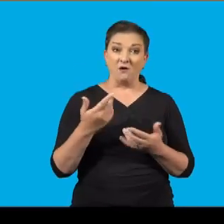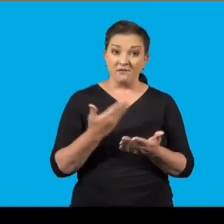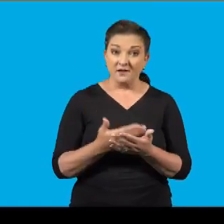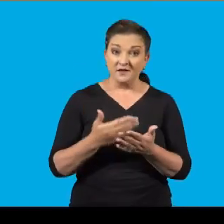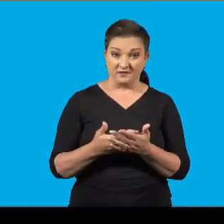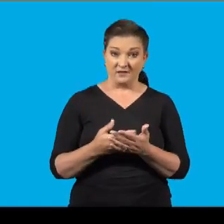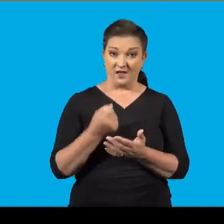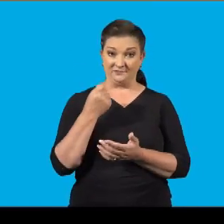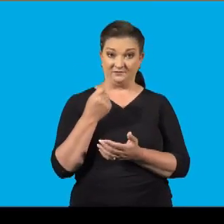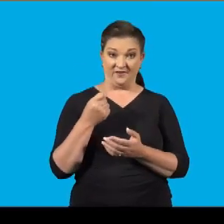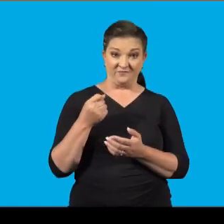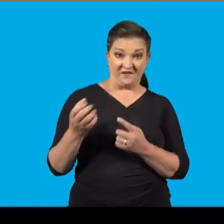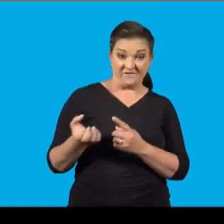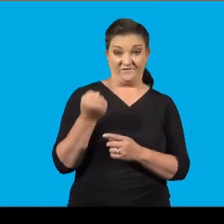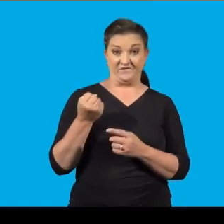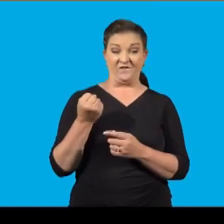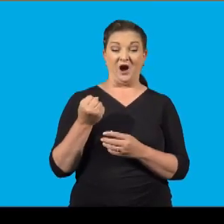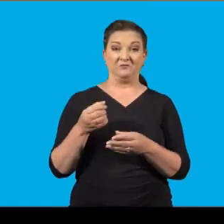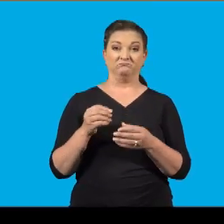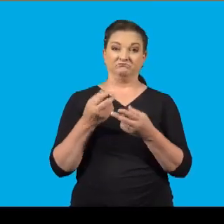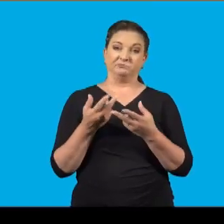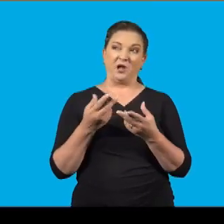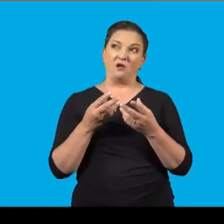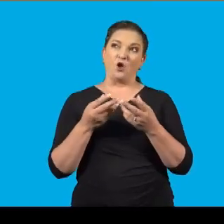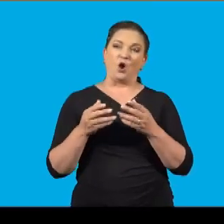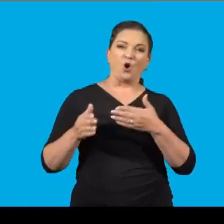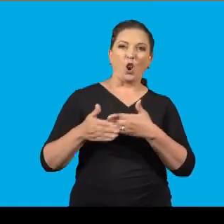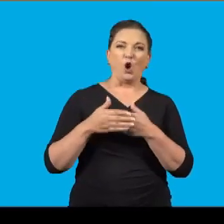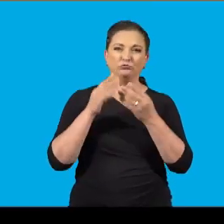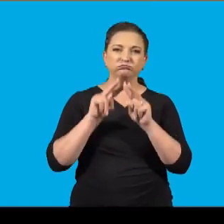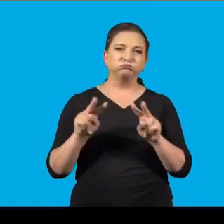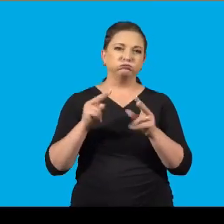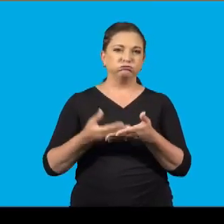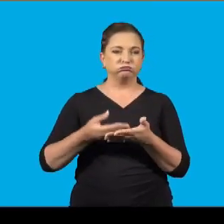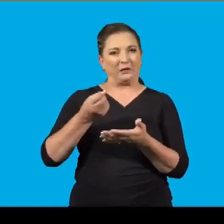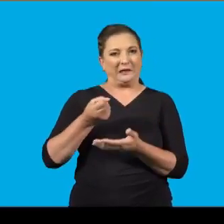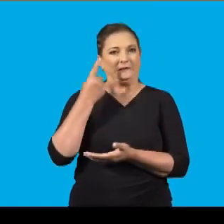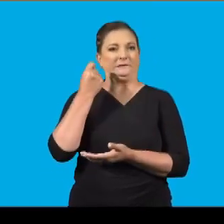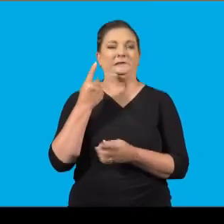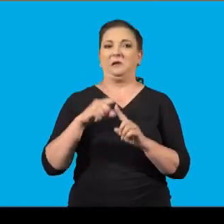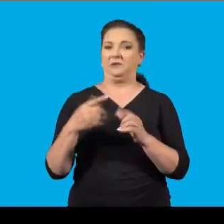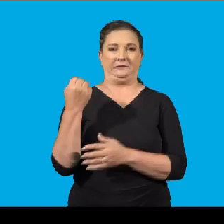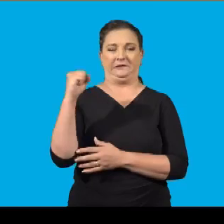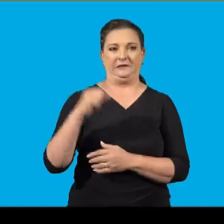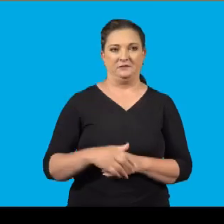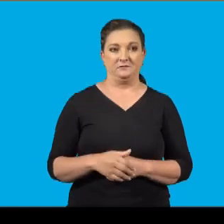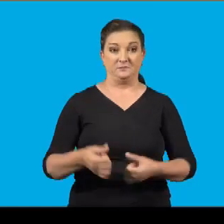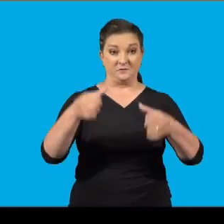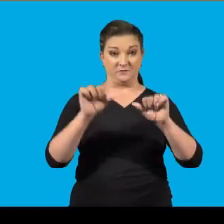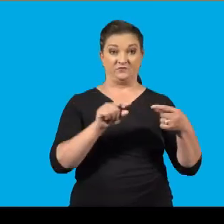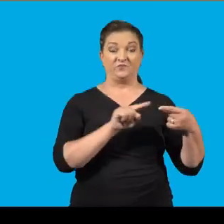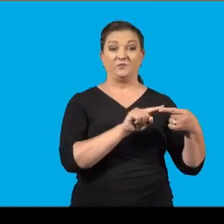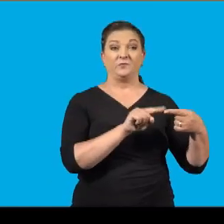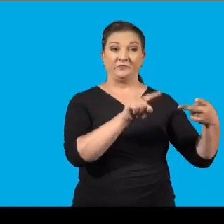closure. Another possible response is the amnesty process led to those who tortured, okay, I'm